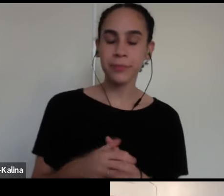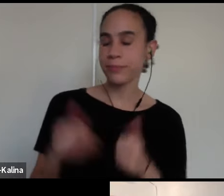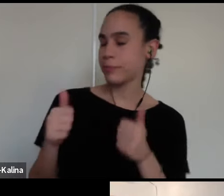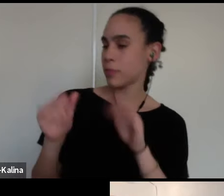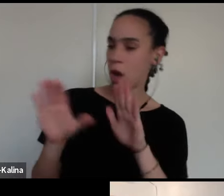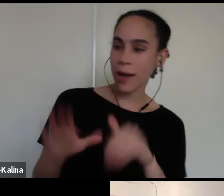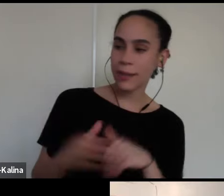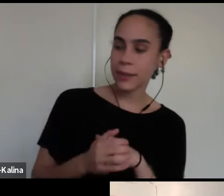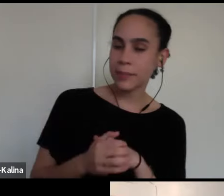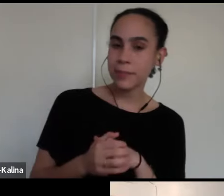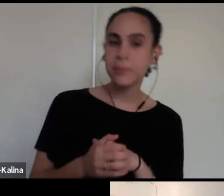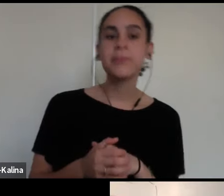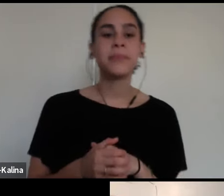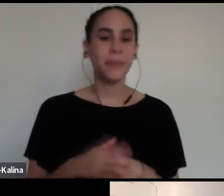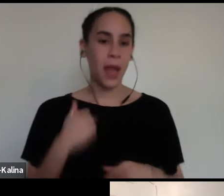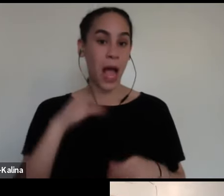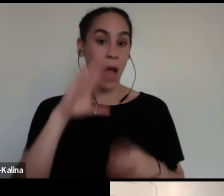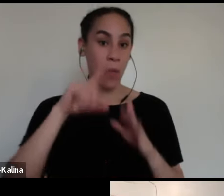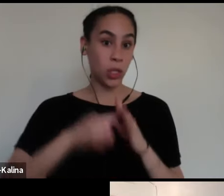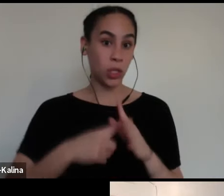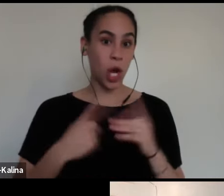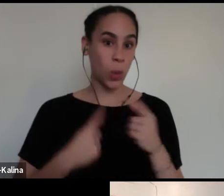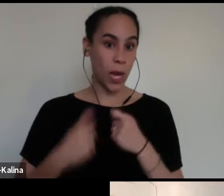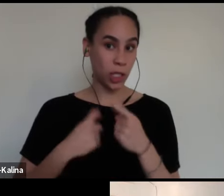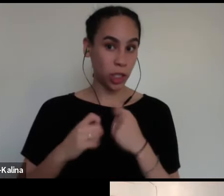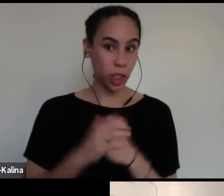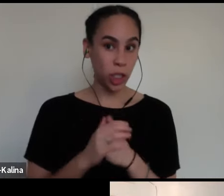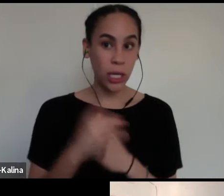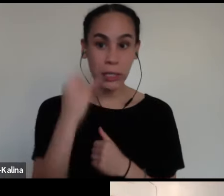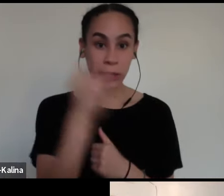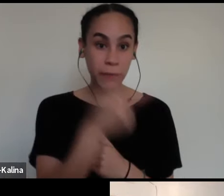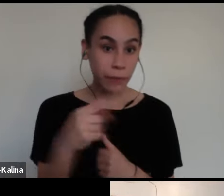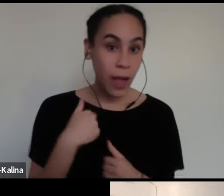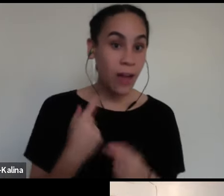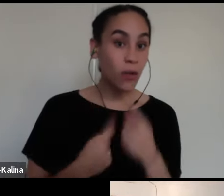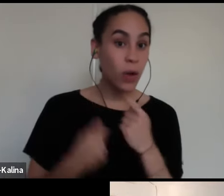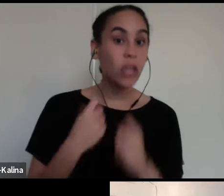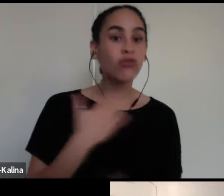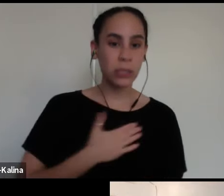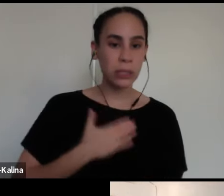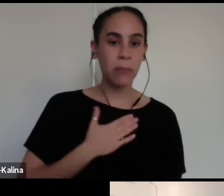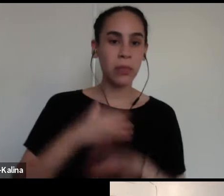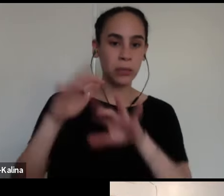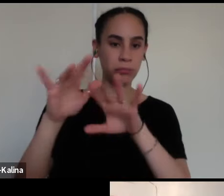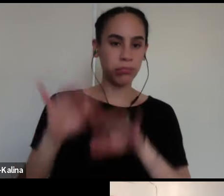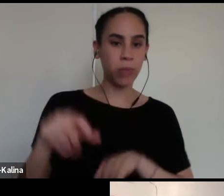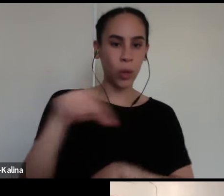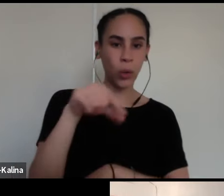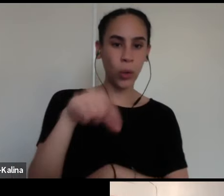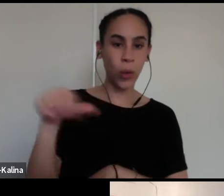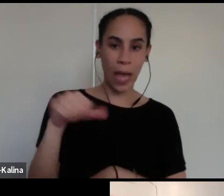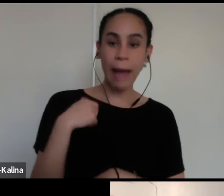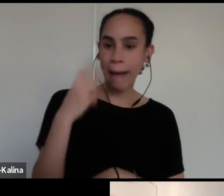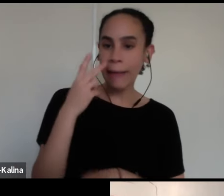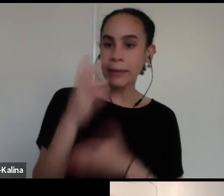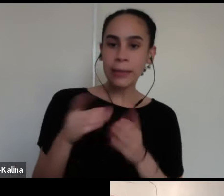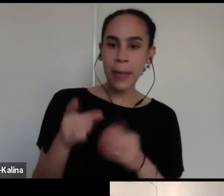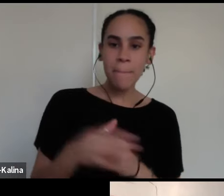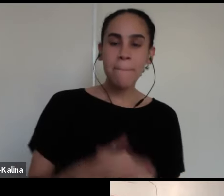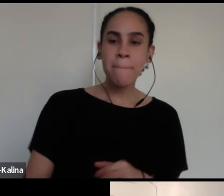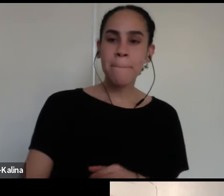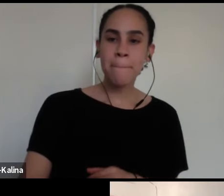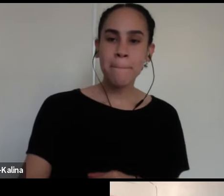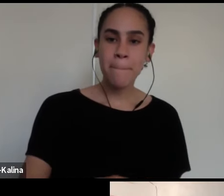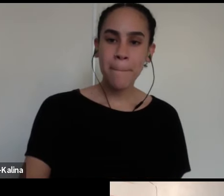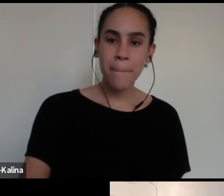I am going to jump into questions. So if anybody has questions, please put them in the Q&A. I'm seeing some up here already. I do want